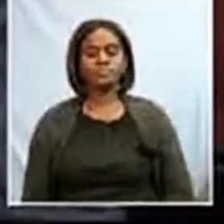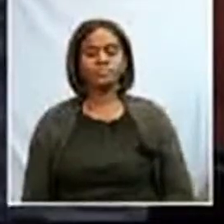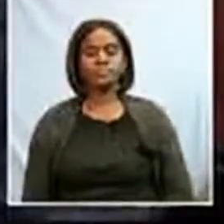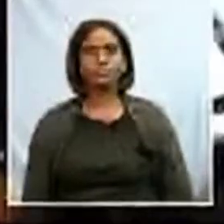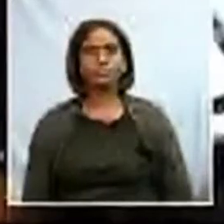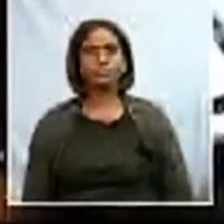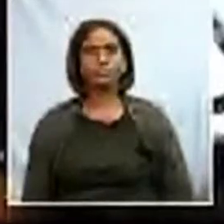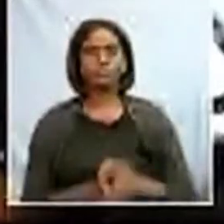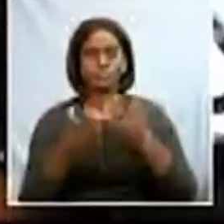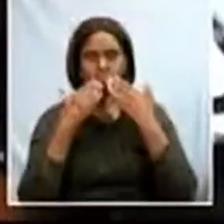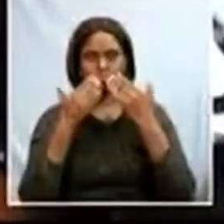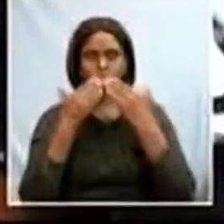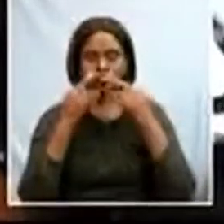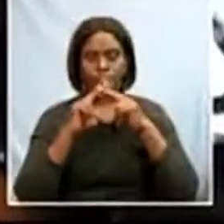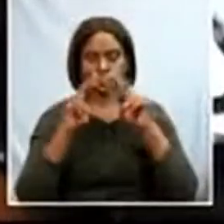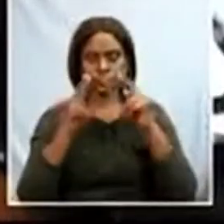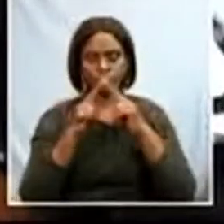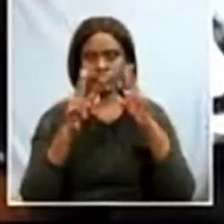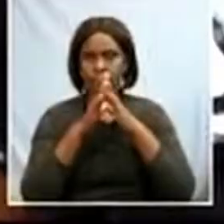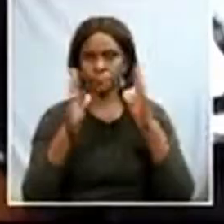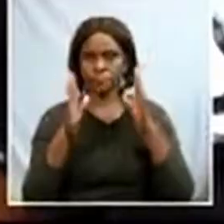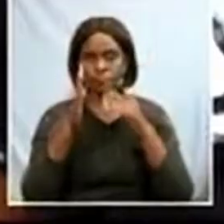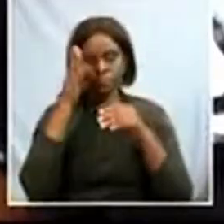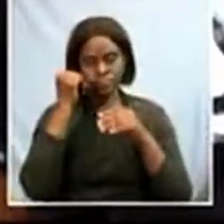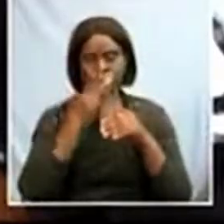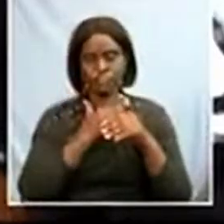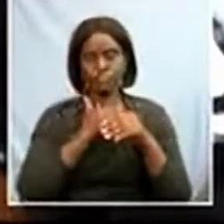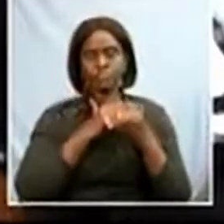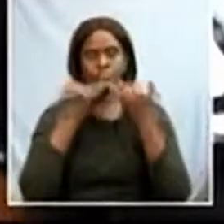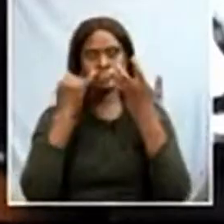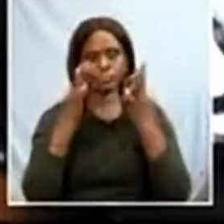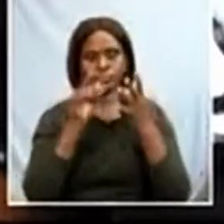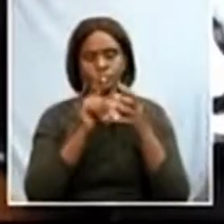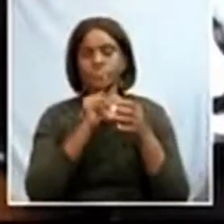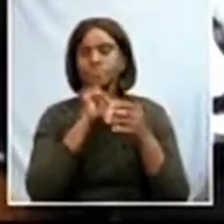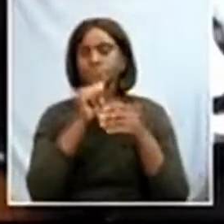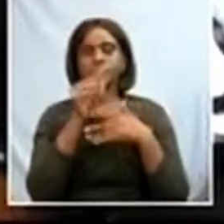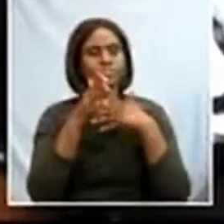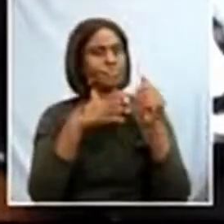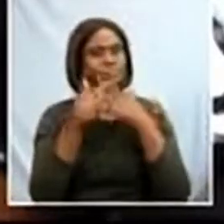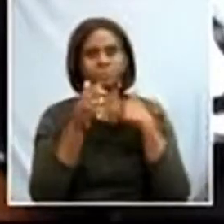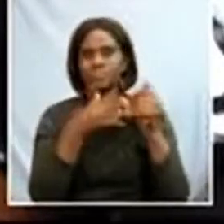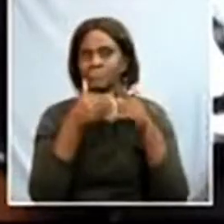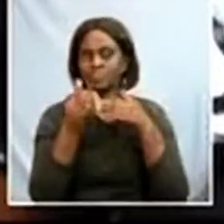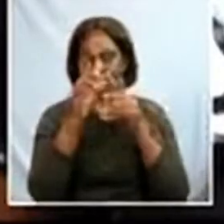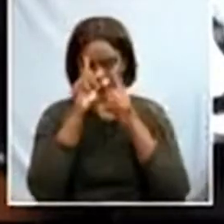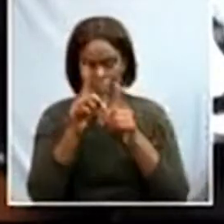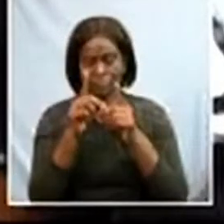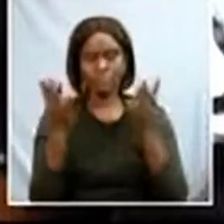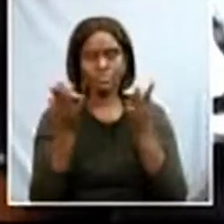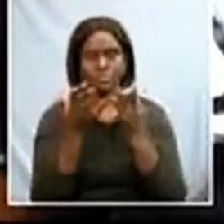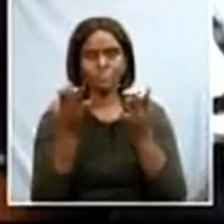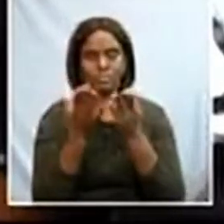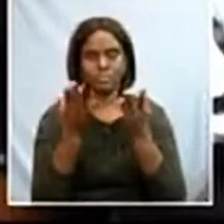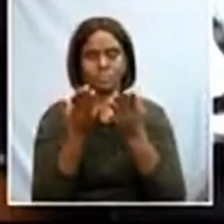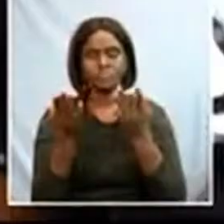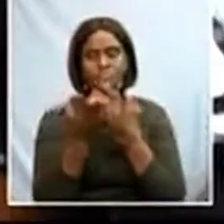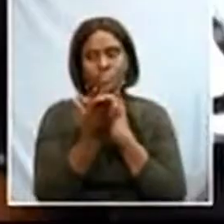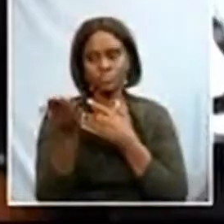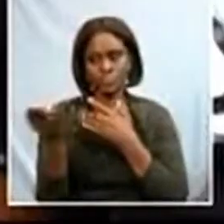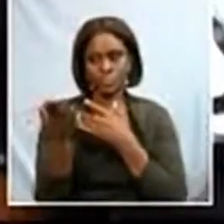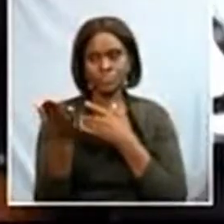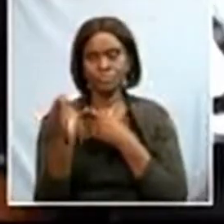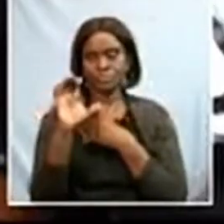Thank you very much, Chair. Actually, that's why I indicated that it was not an easy decision. The